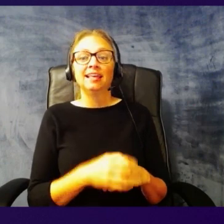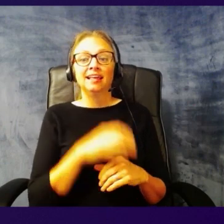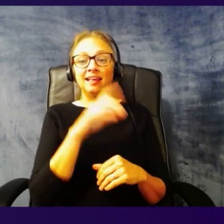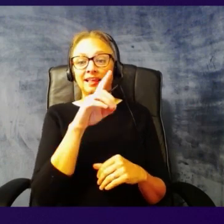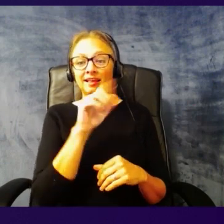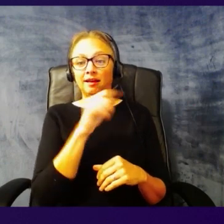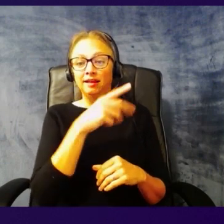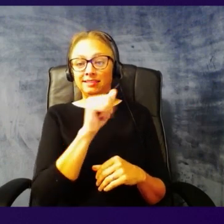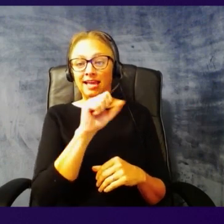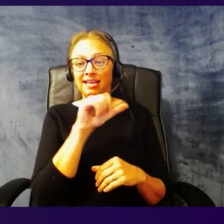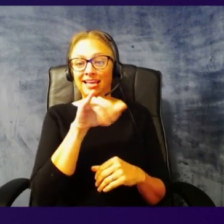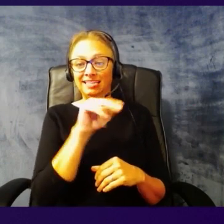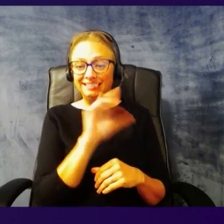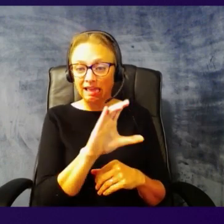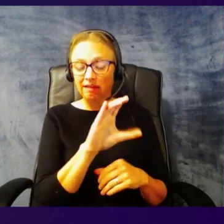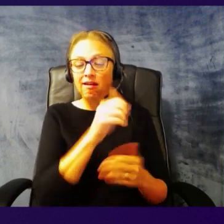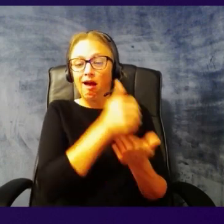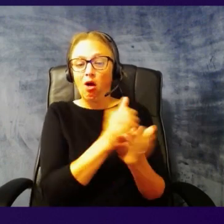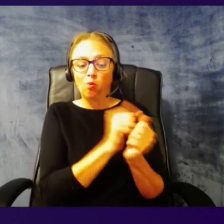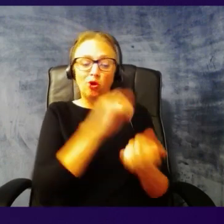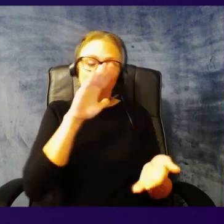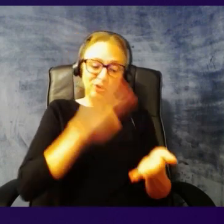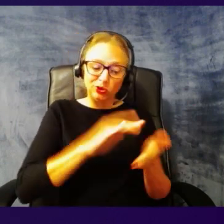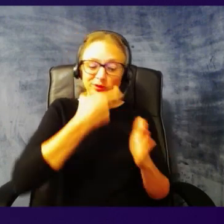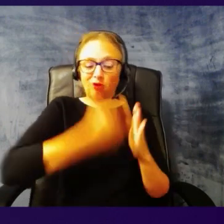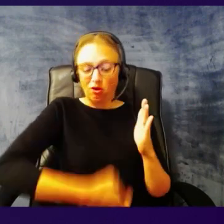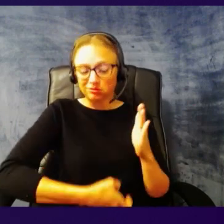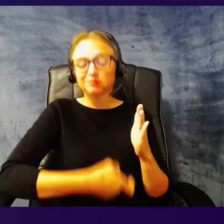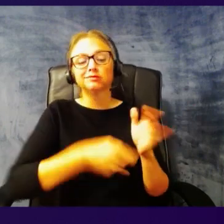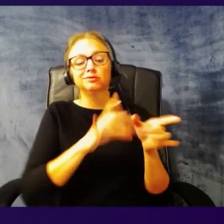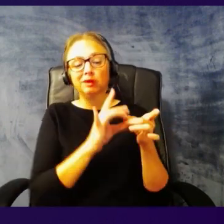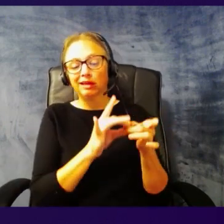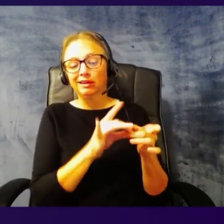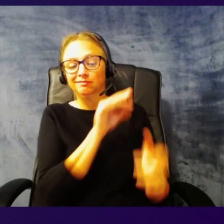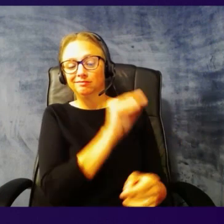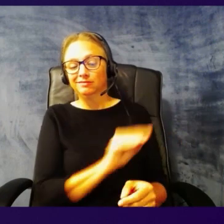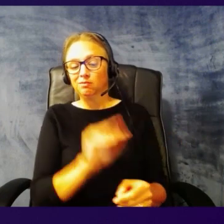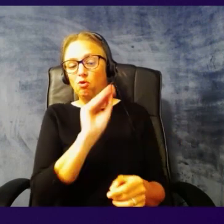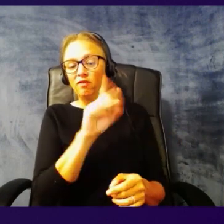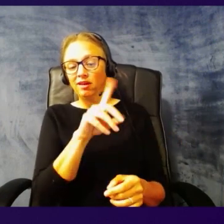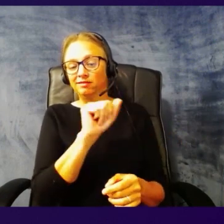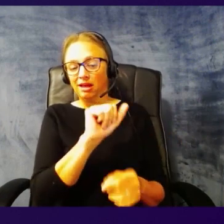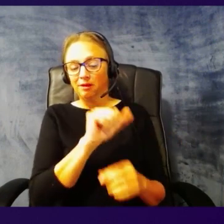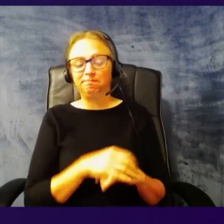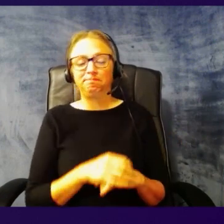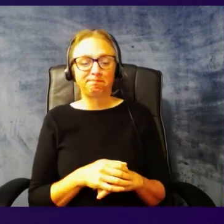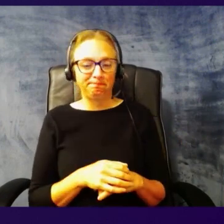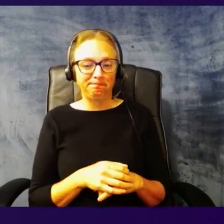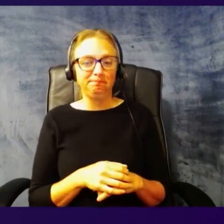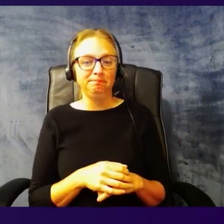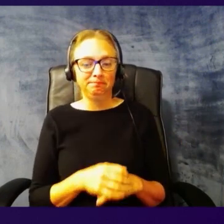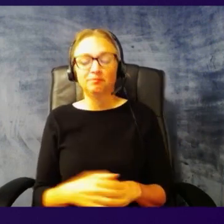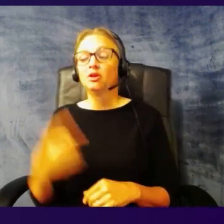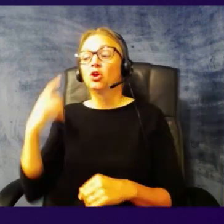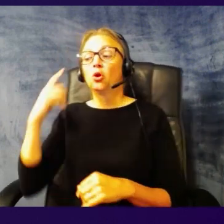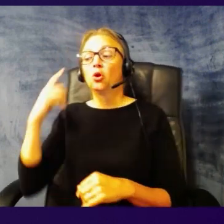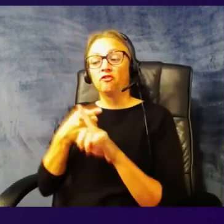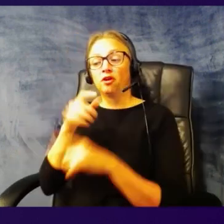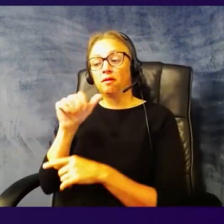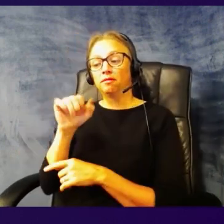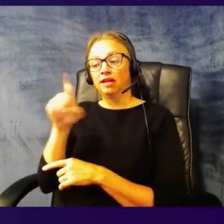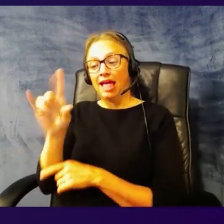migration planning, reduce costs typically associated with moving your data. Yep. And we heard from Andy about announcements